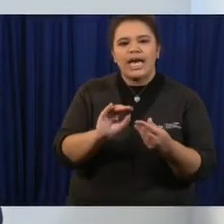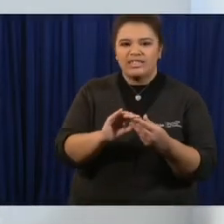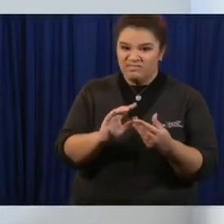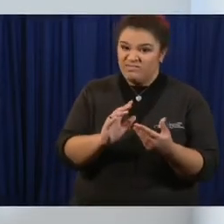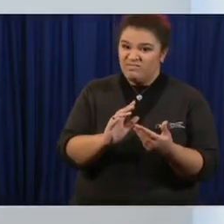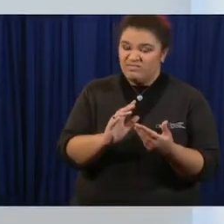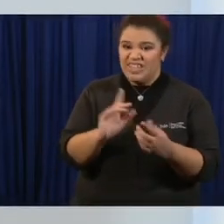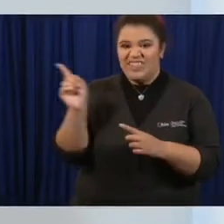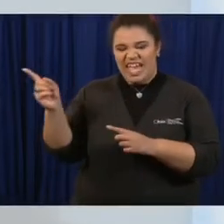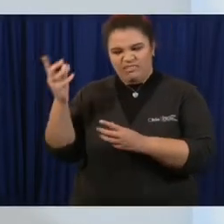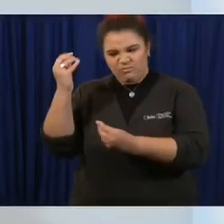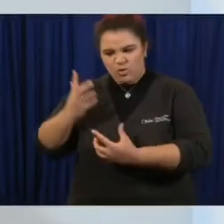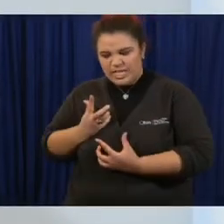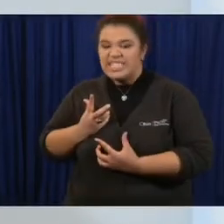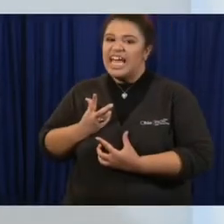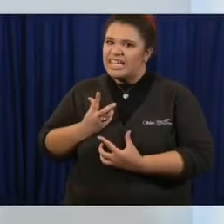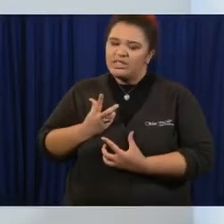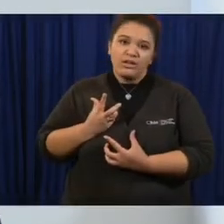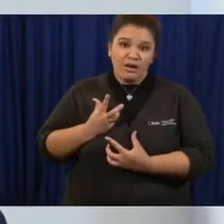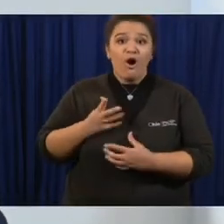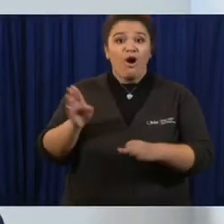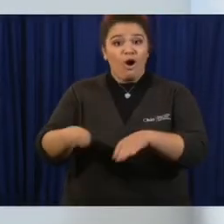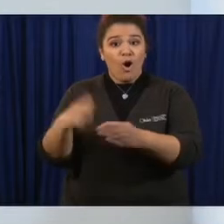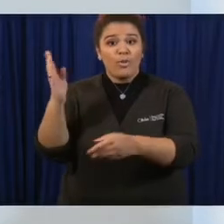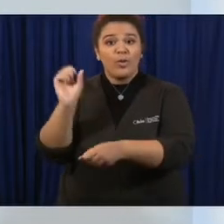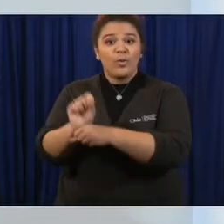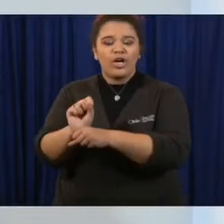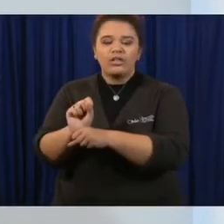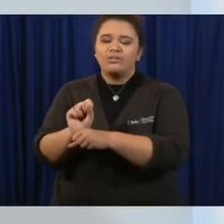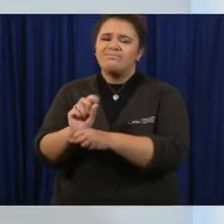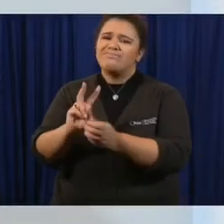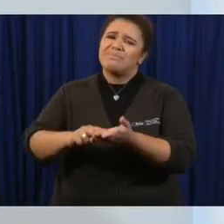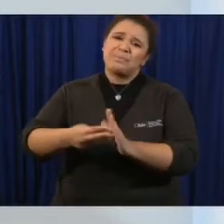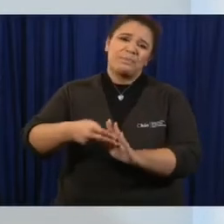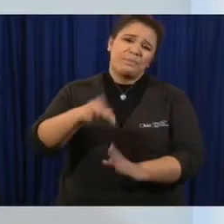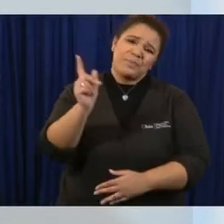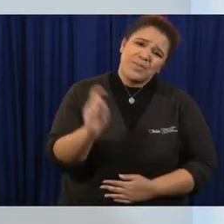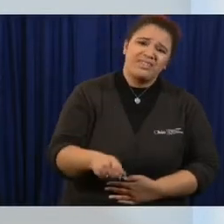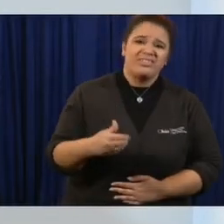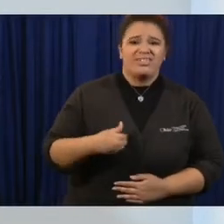at work. What is the plan for daycares?